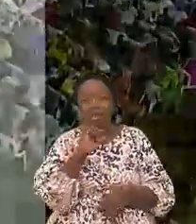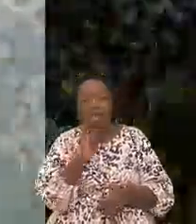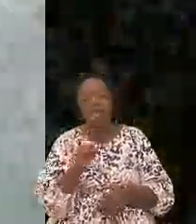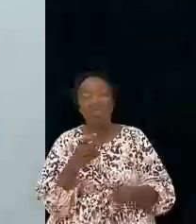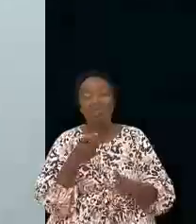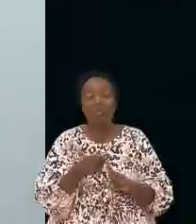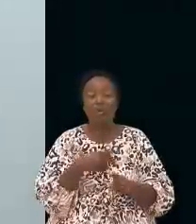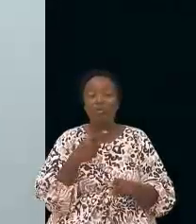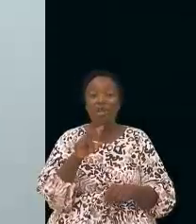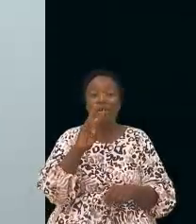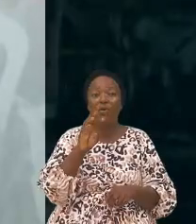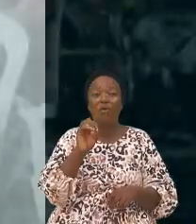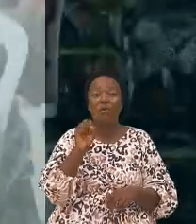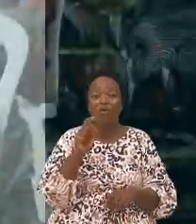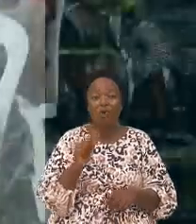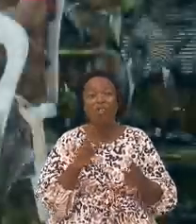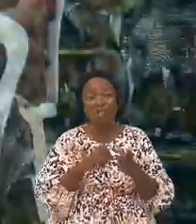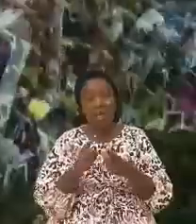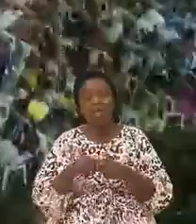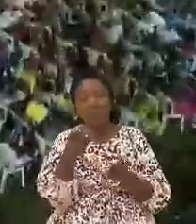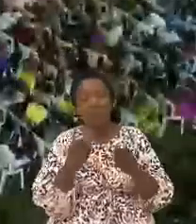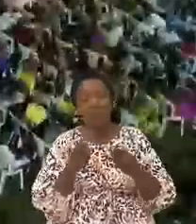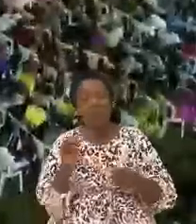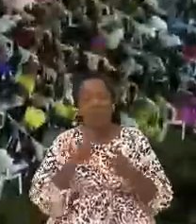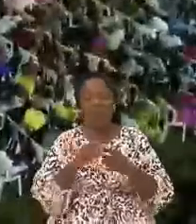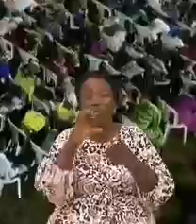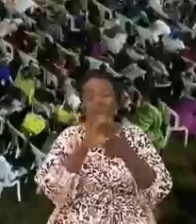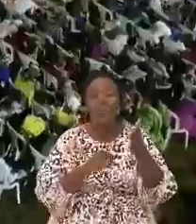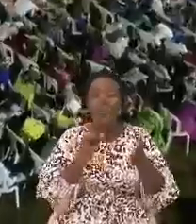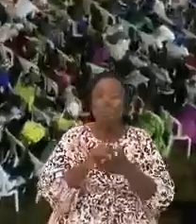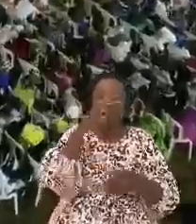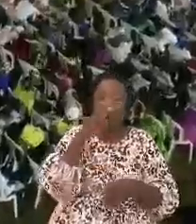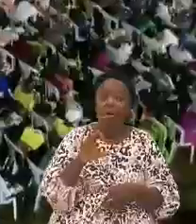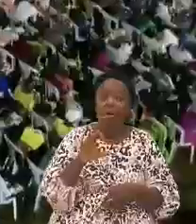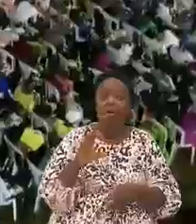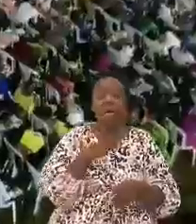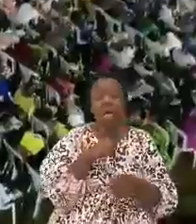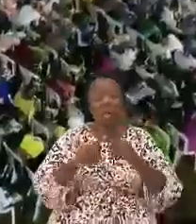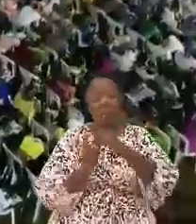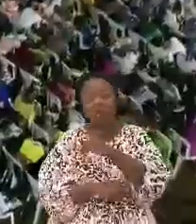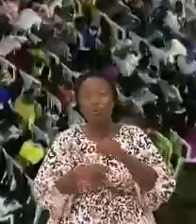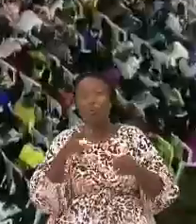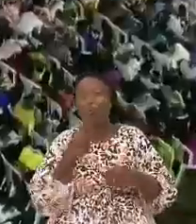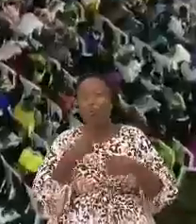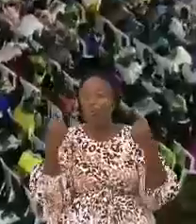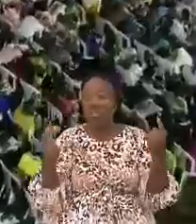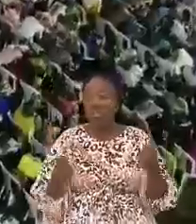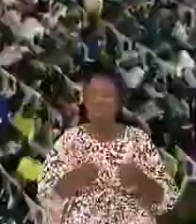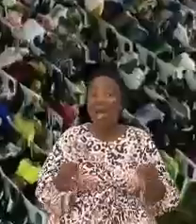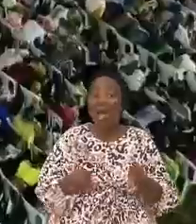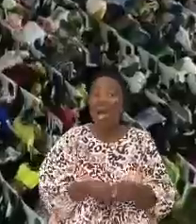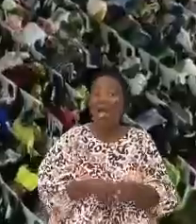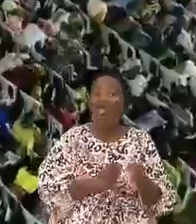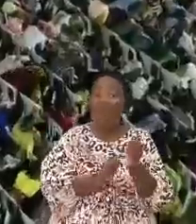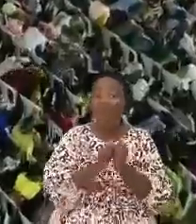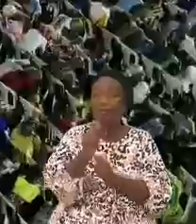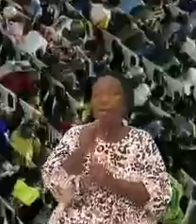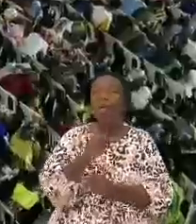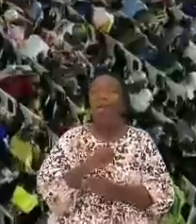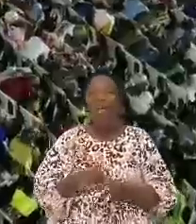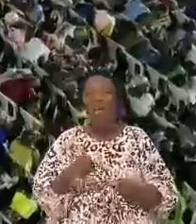the east is from the west. And you want him to remove the curse and the punishment of